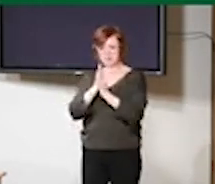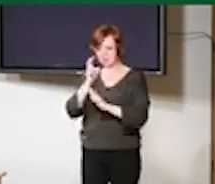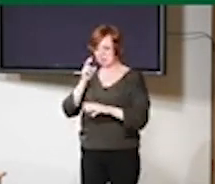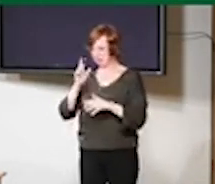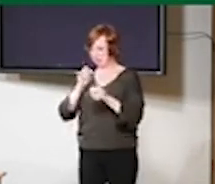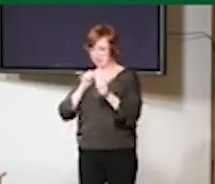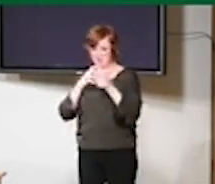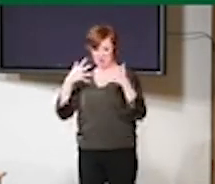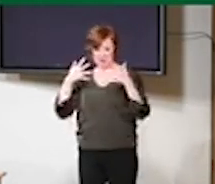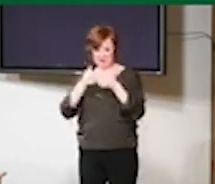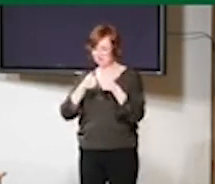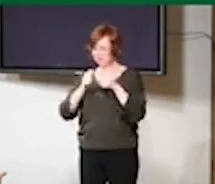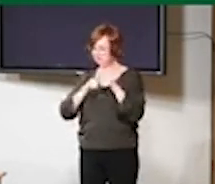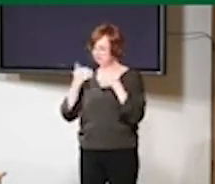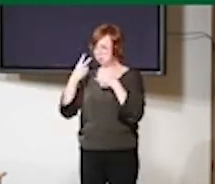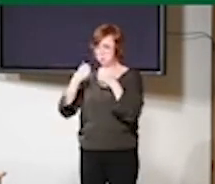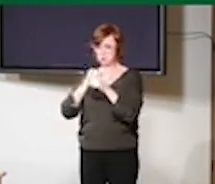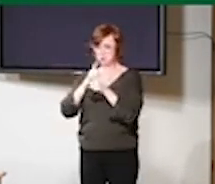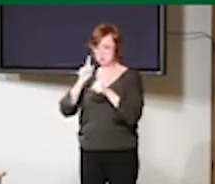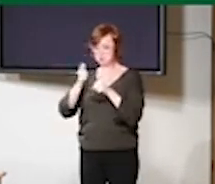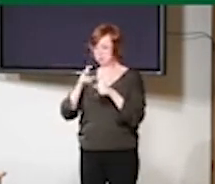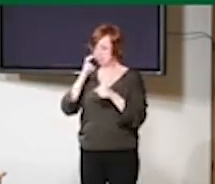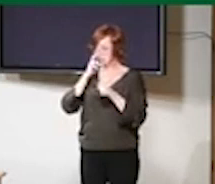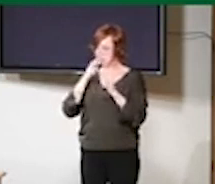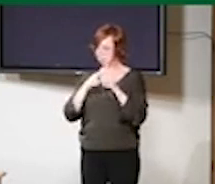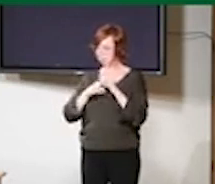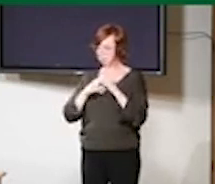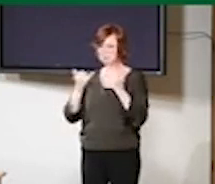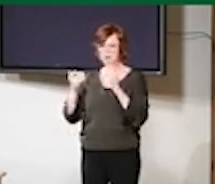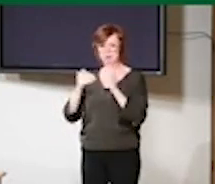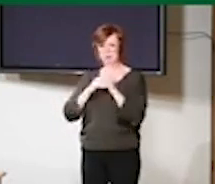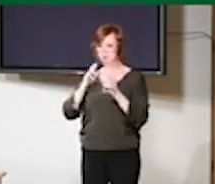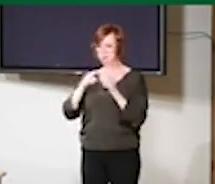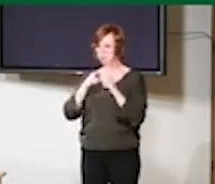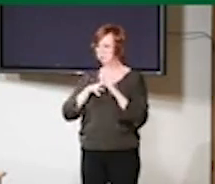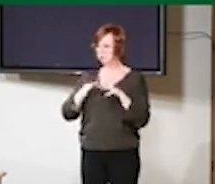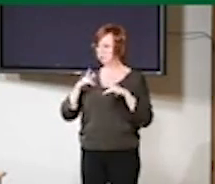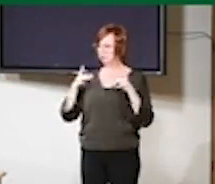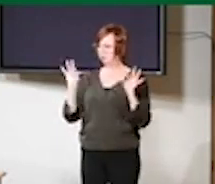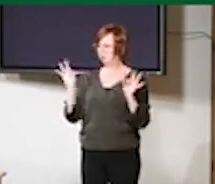in Saskatchewan that we all know so very well, that